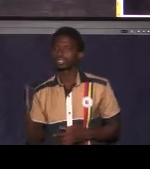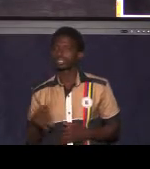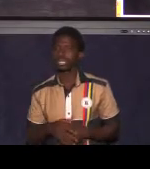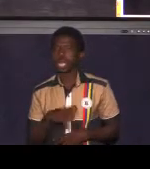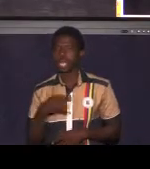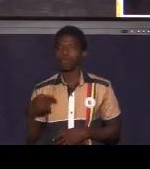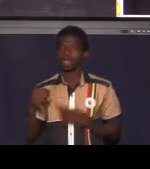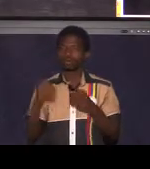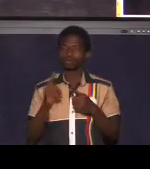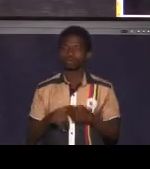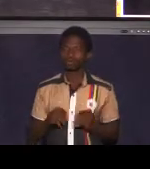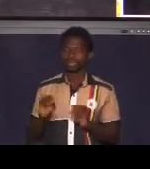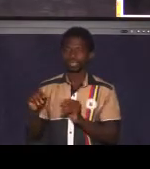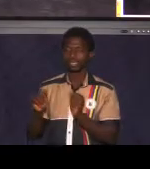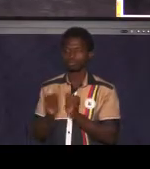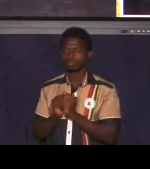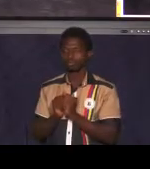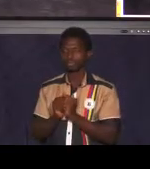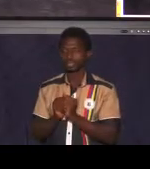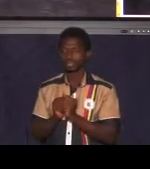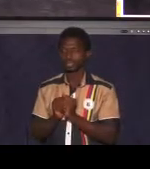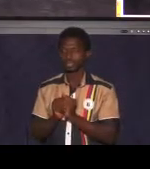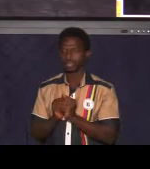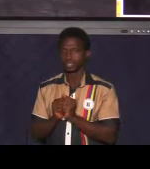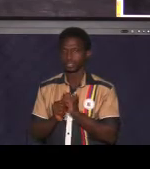there. And we're going to be left with